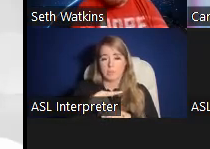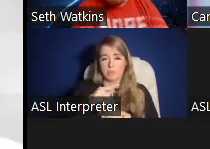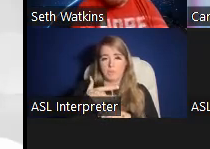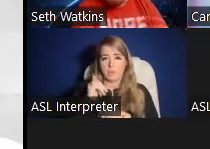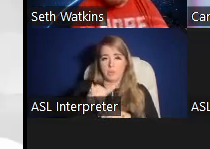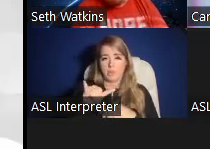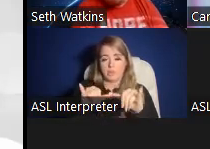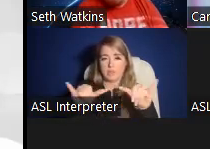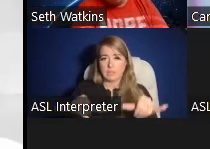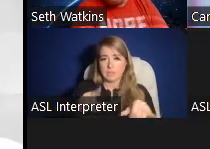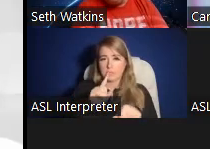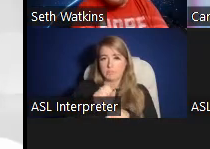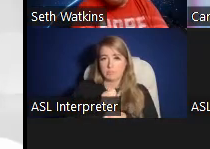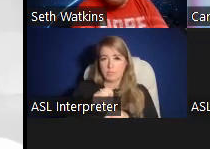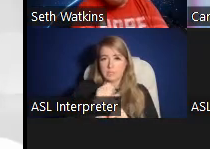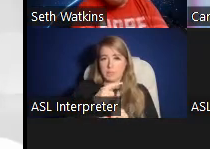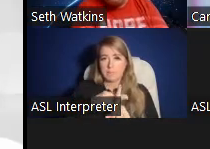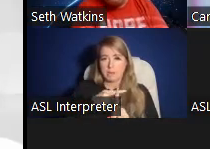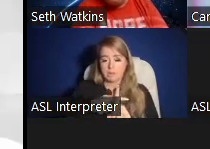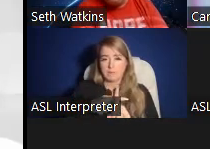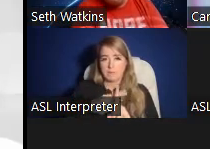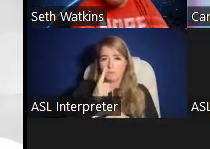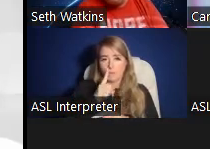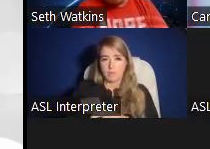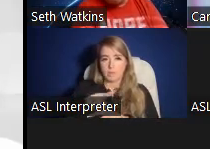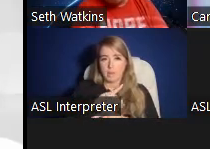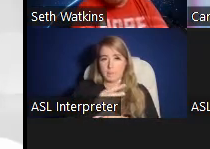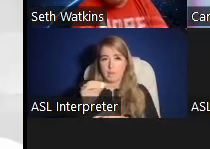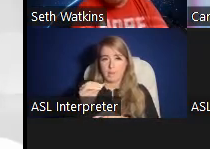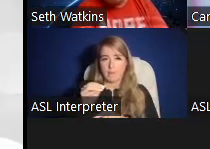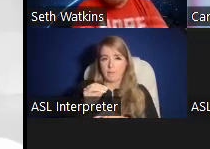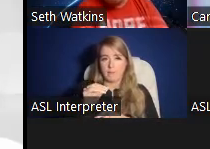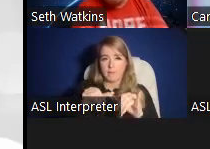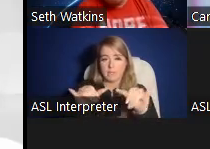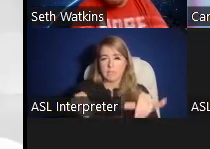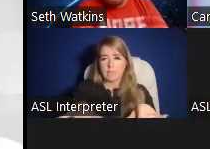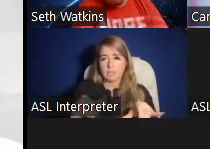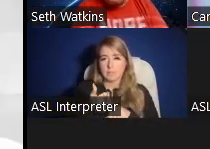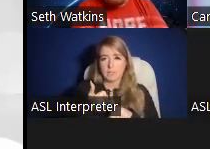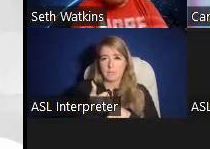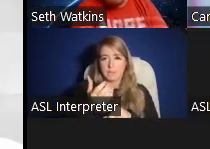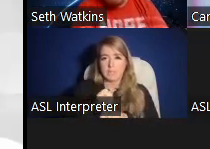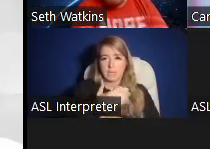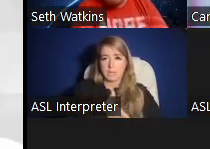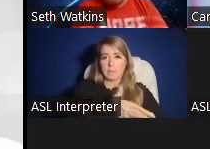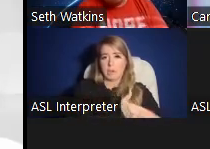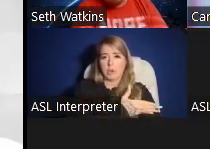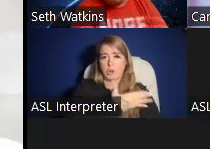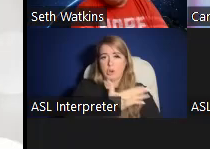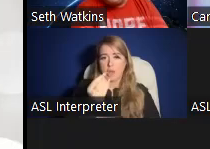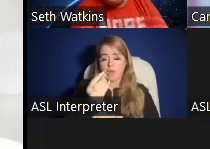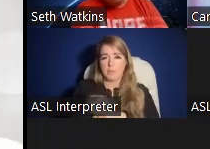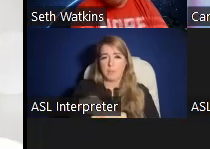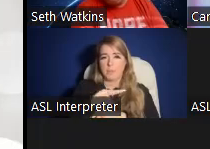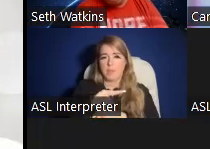is working positively for them and that the system is getting better and that they